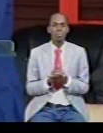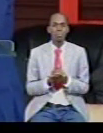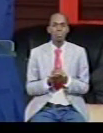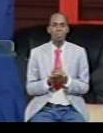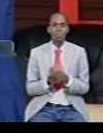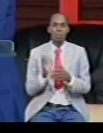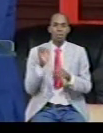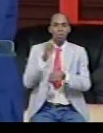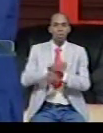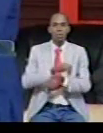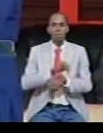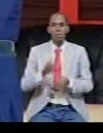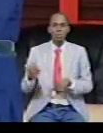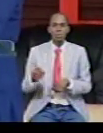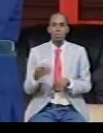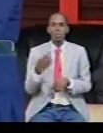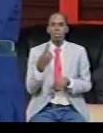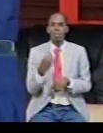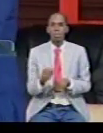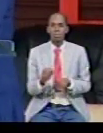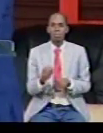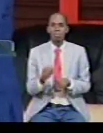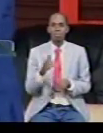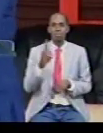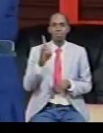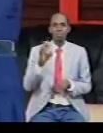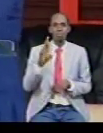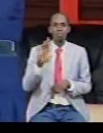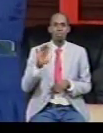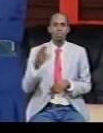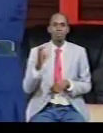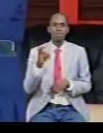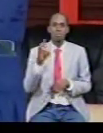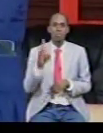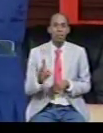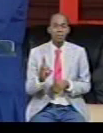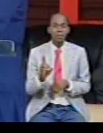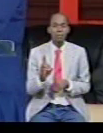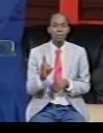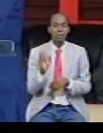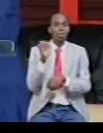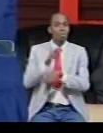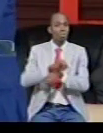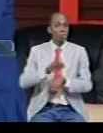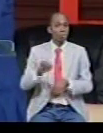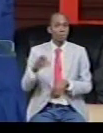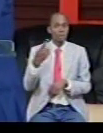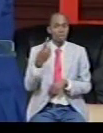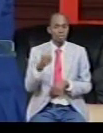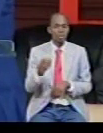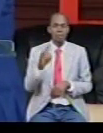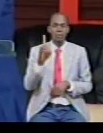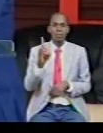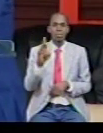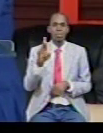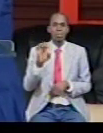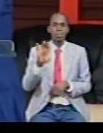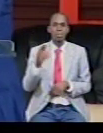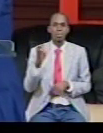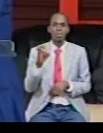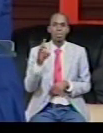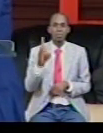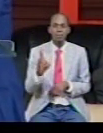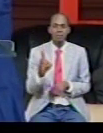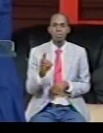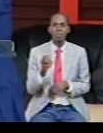conquering entrenched wickedness, godlessness in the land. Conquering